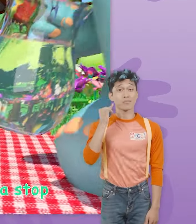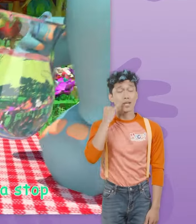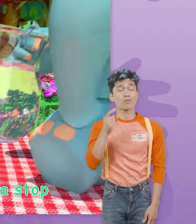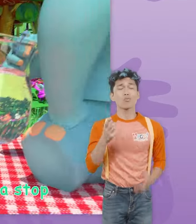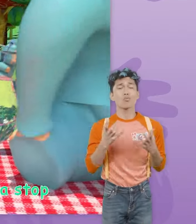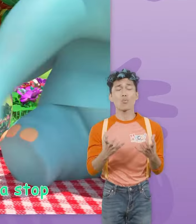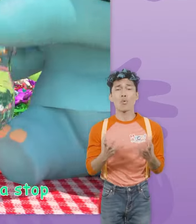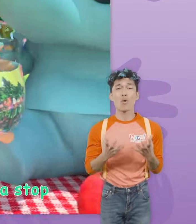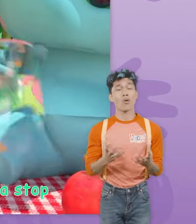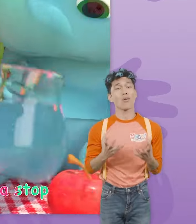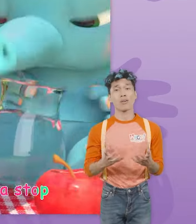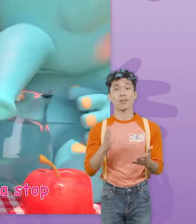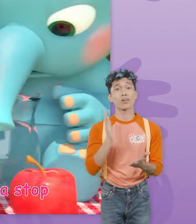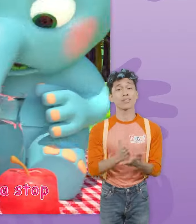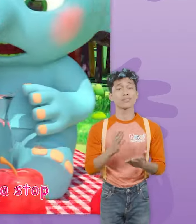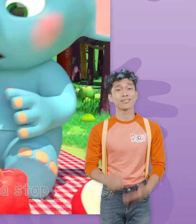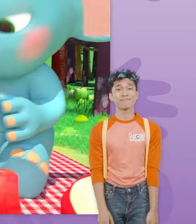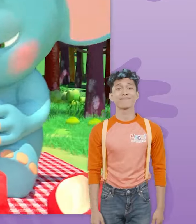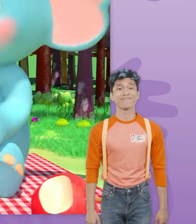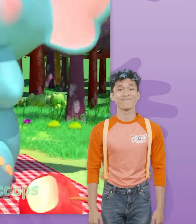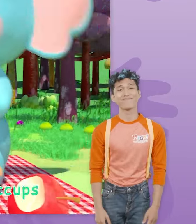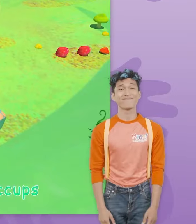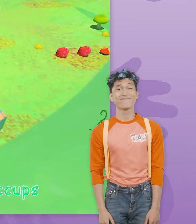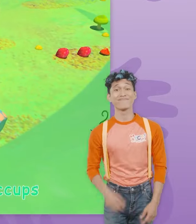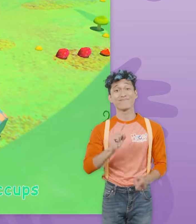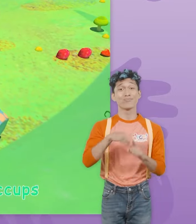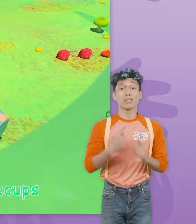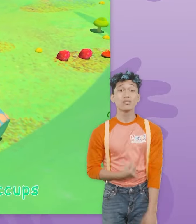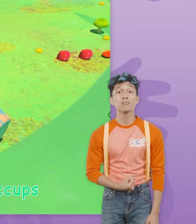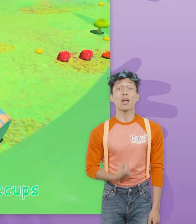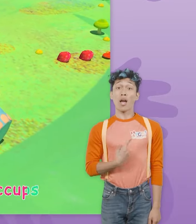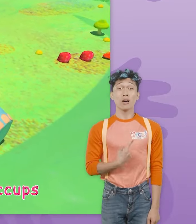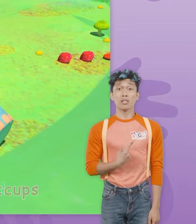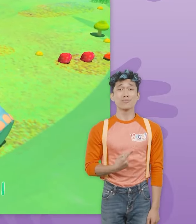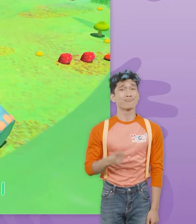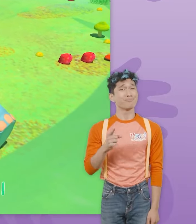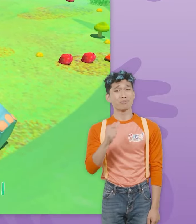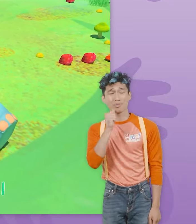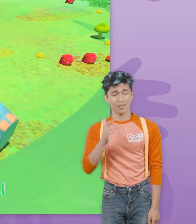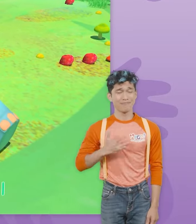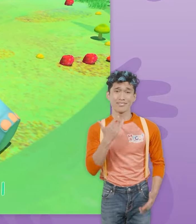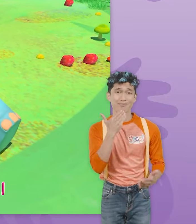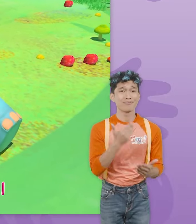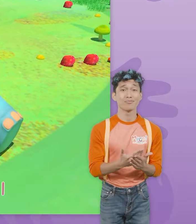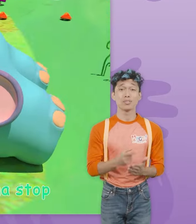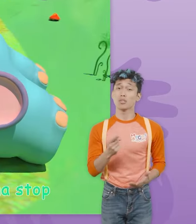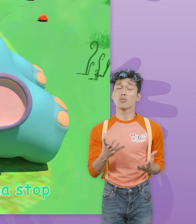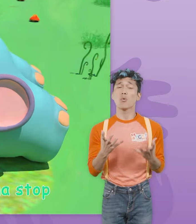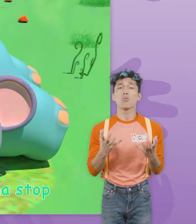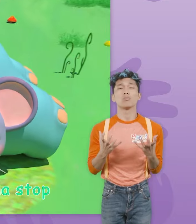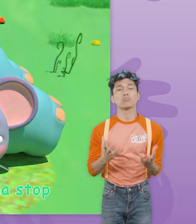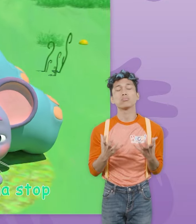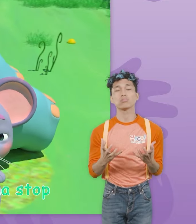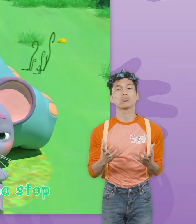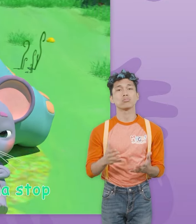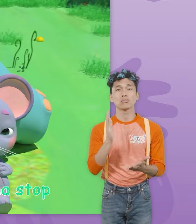If you really, really, really want to stop, when you start to have the hiccups and you don't feel very well, and